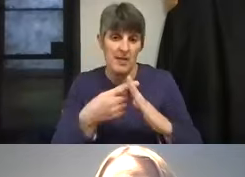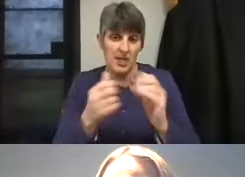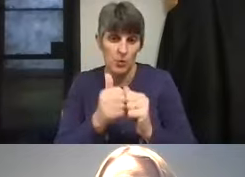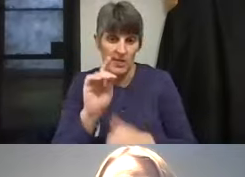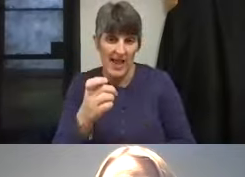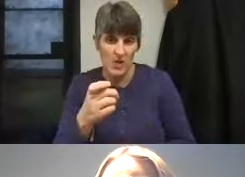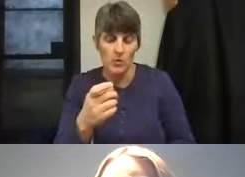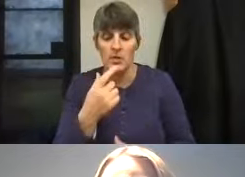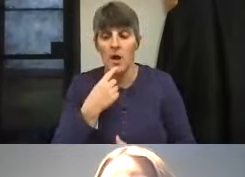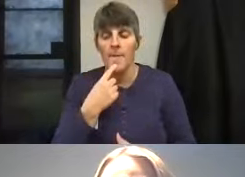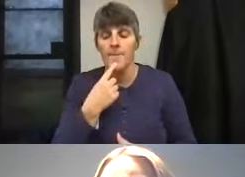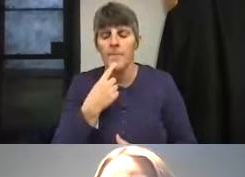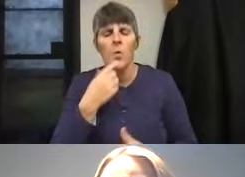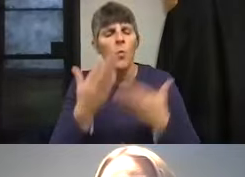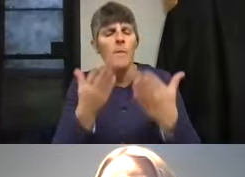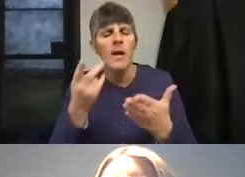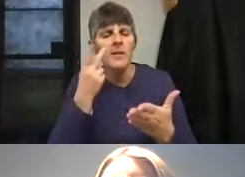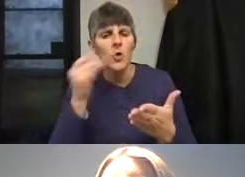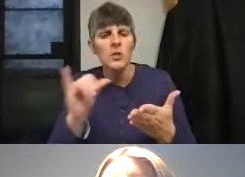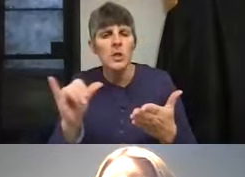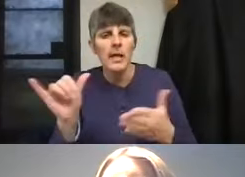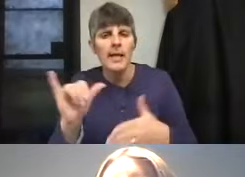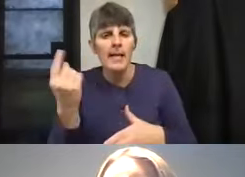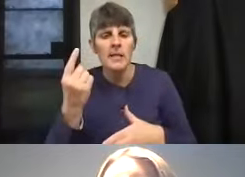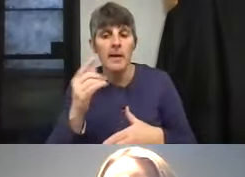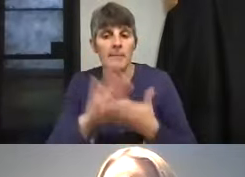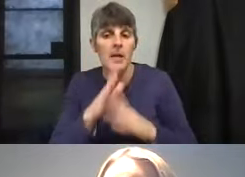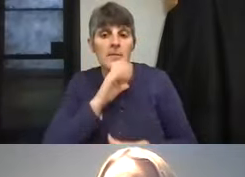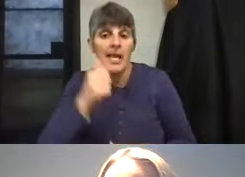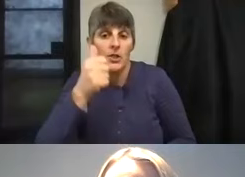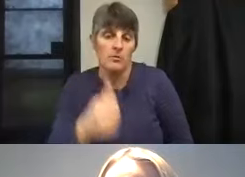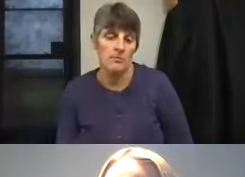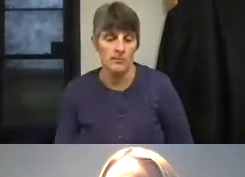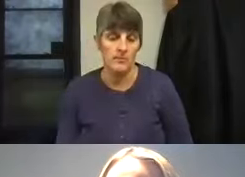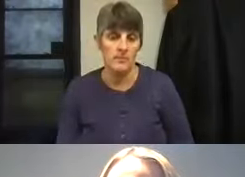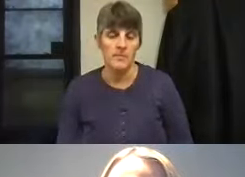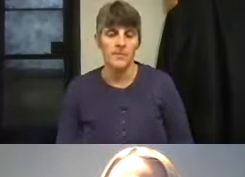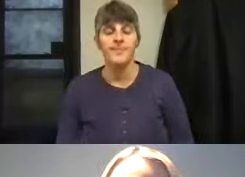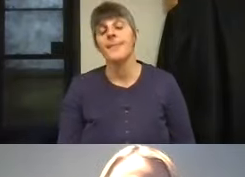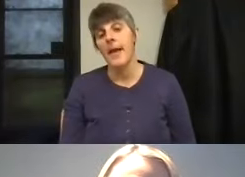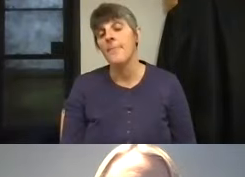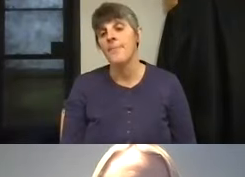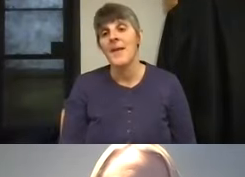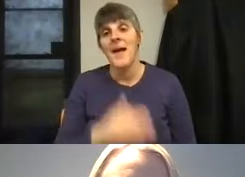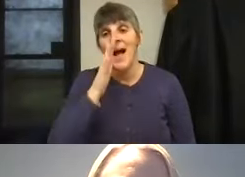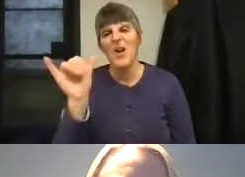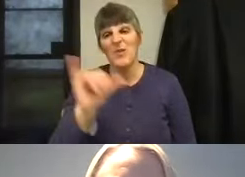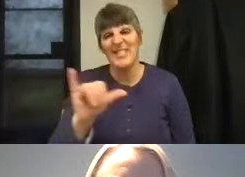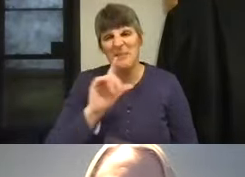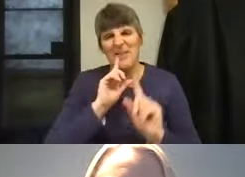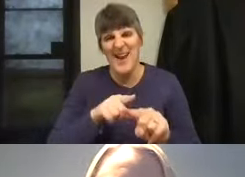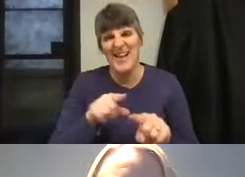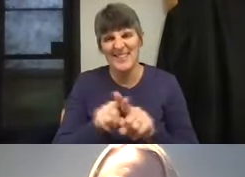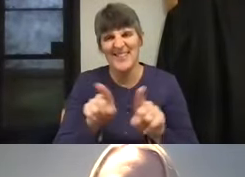diagnosis? What might those look like as somebody ages, as they get older? Yeah, I'm going to give a similar answer to